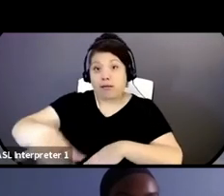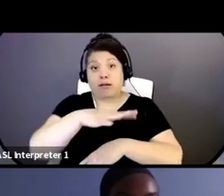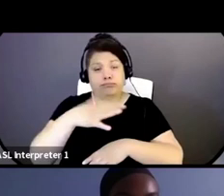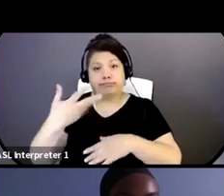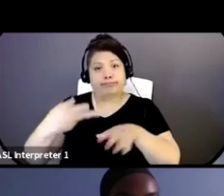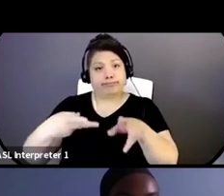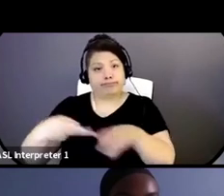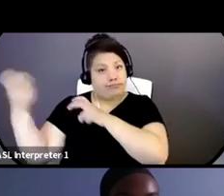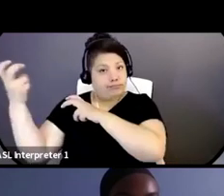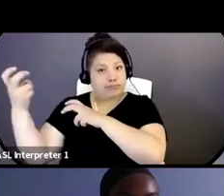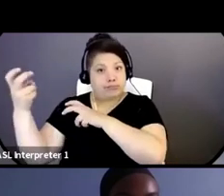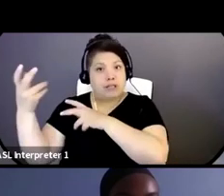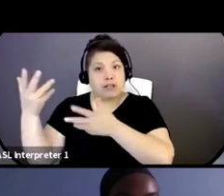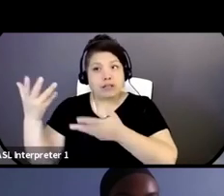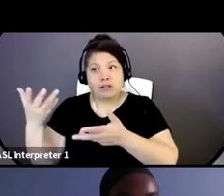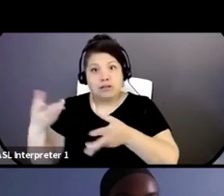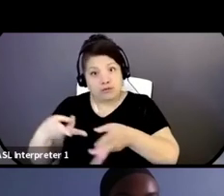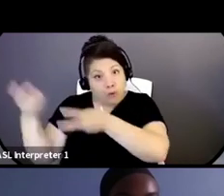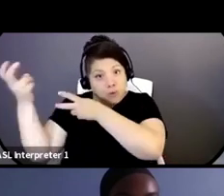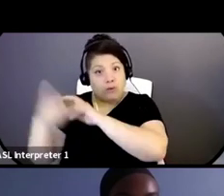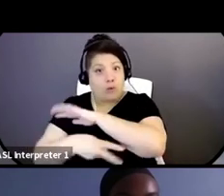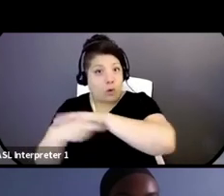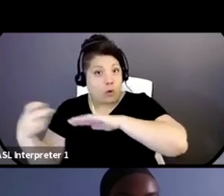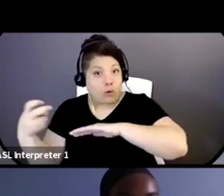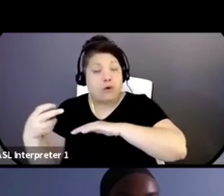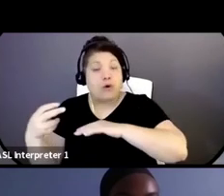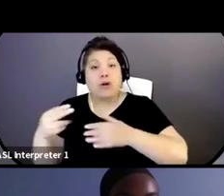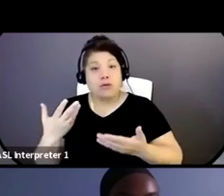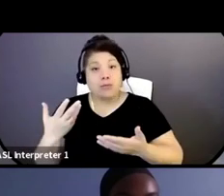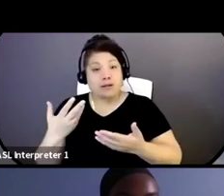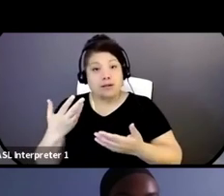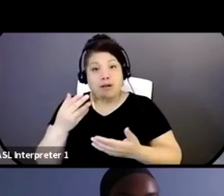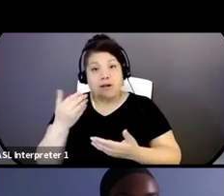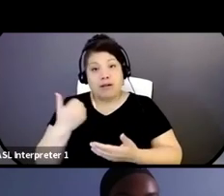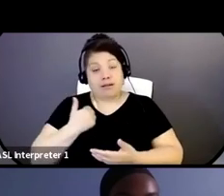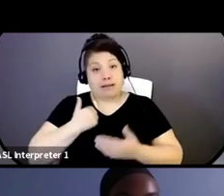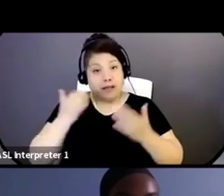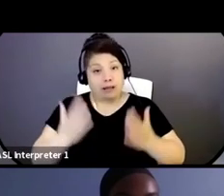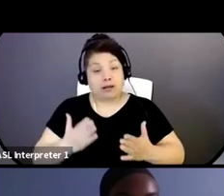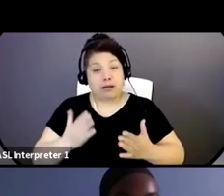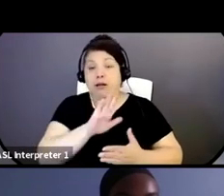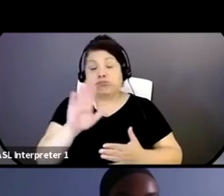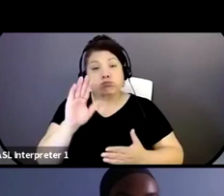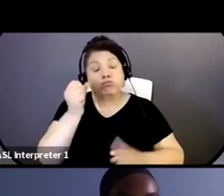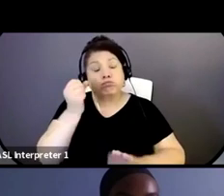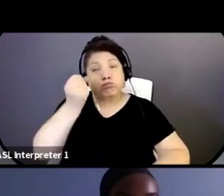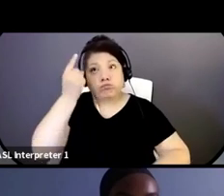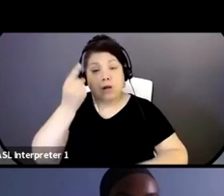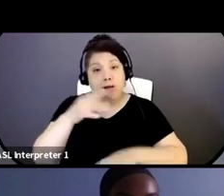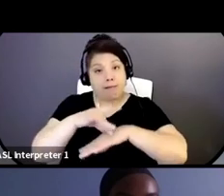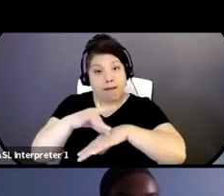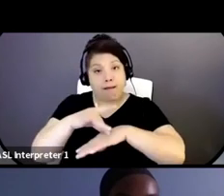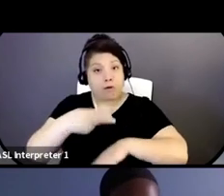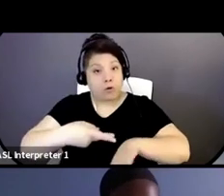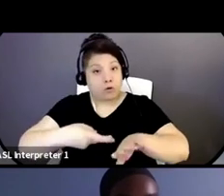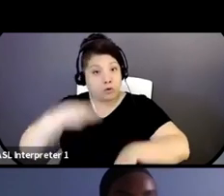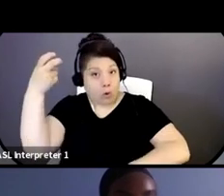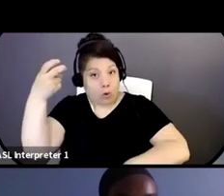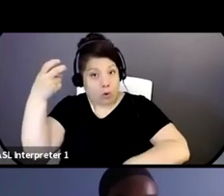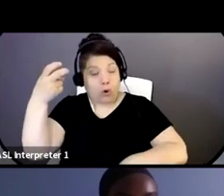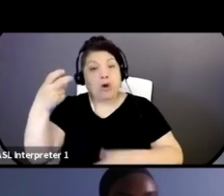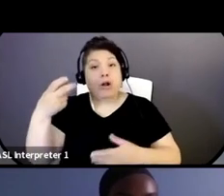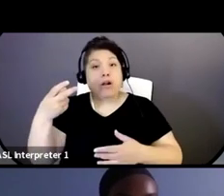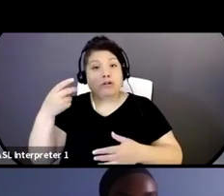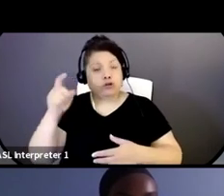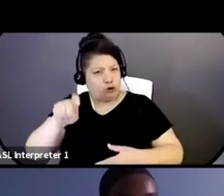like, one of the first things Canadians should do when they understand that the land has been stolen is like give some land back.